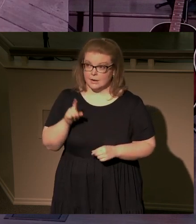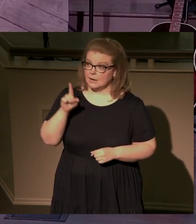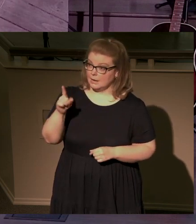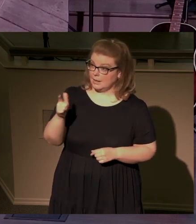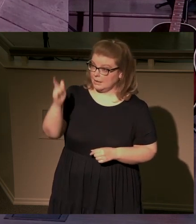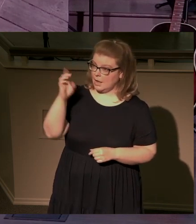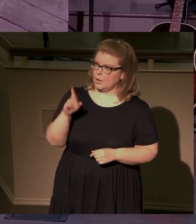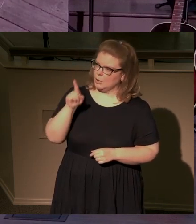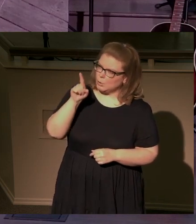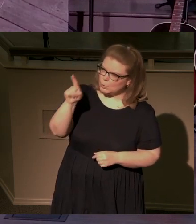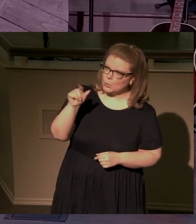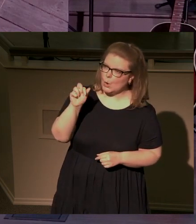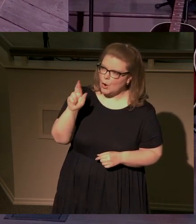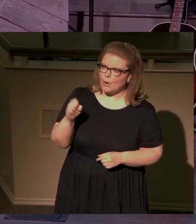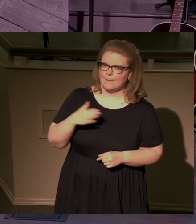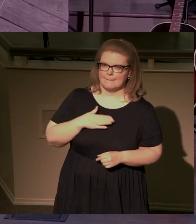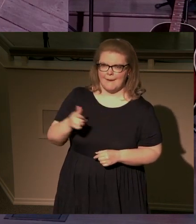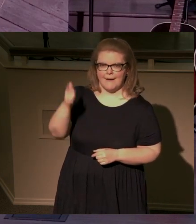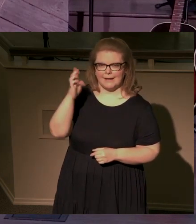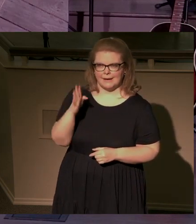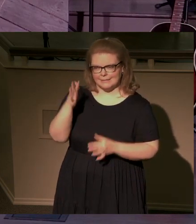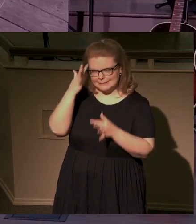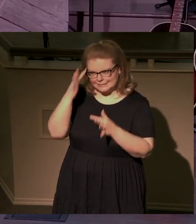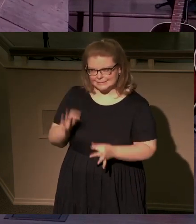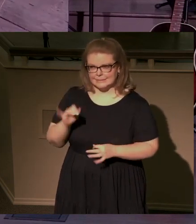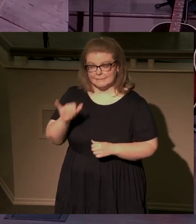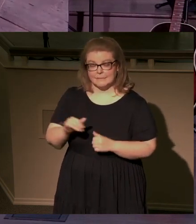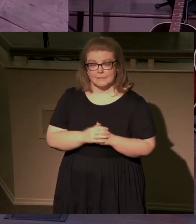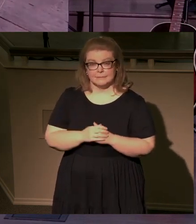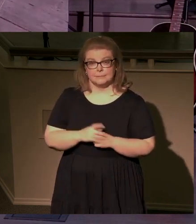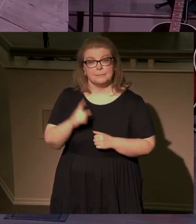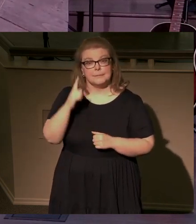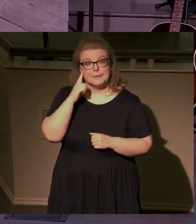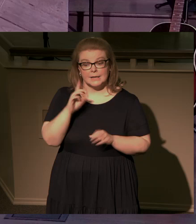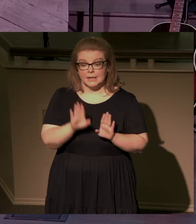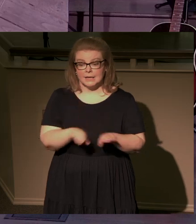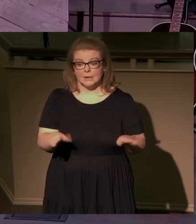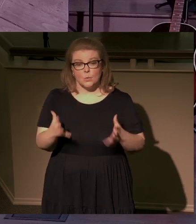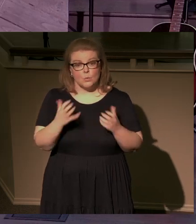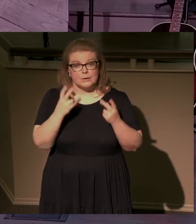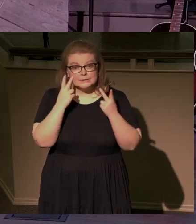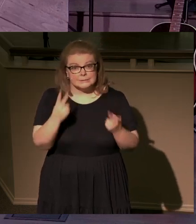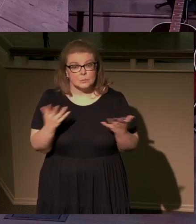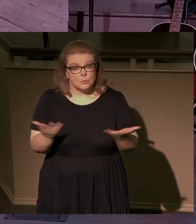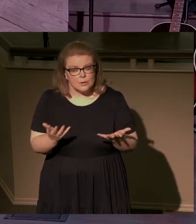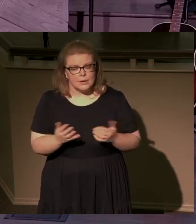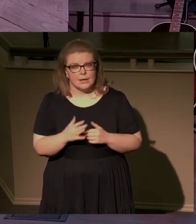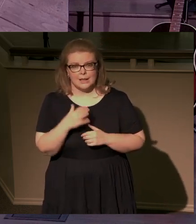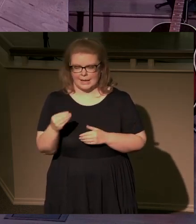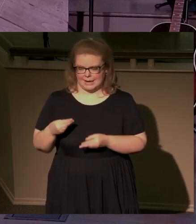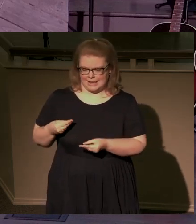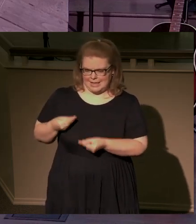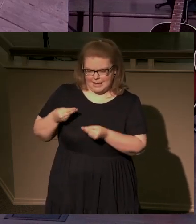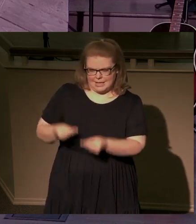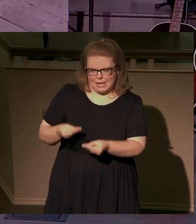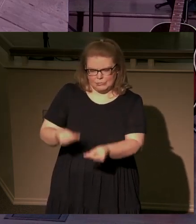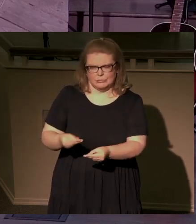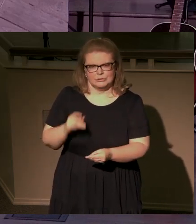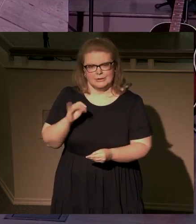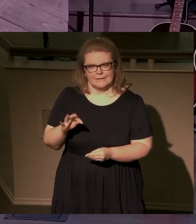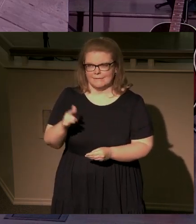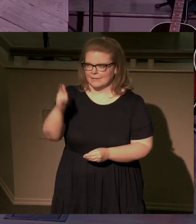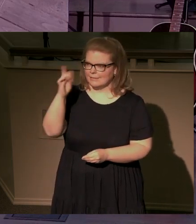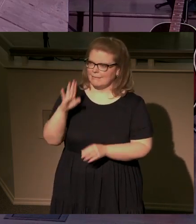your God. You see, I think what kids want to see more than anything, and what a heritage of godliness is